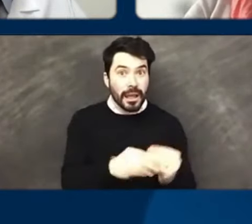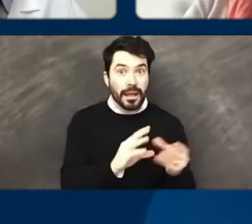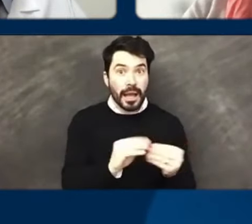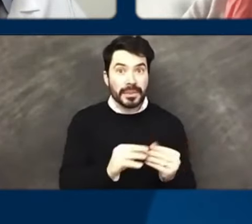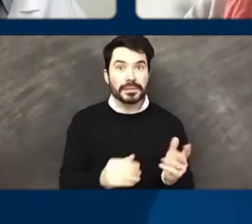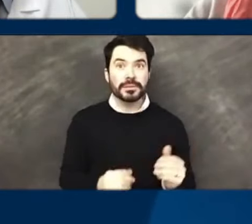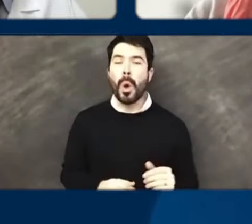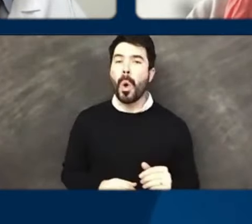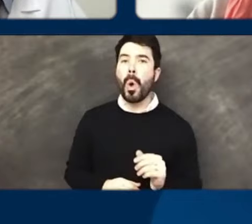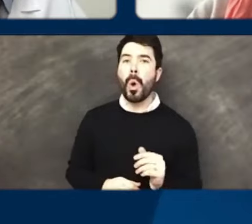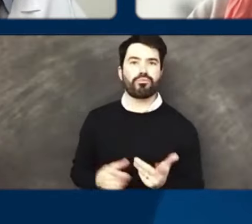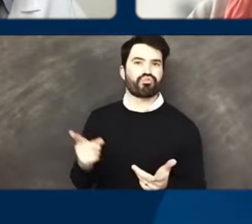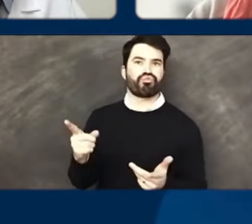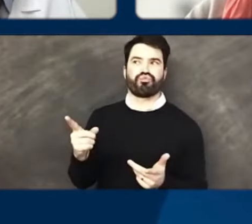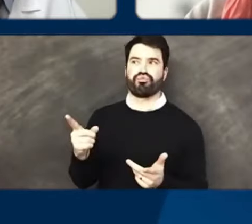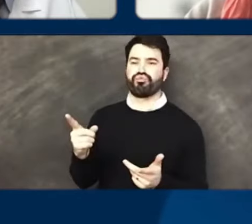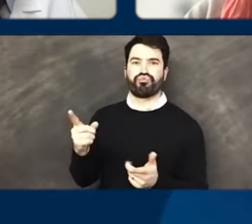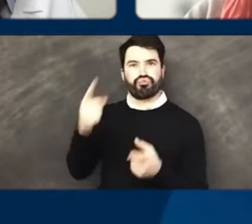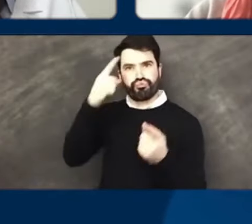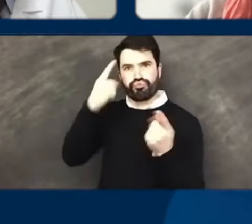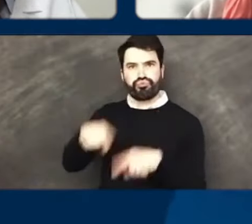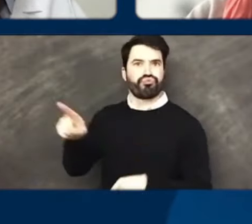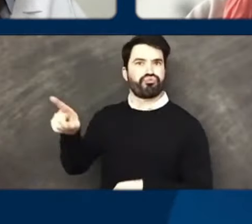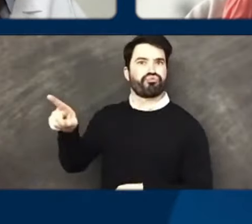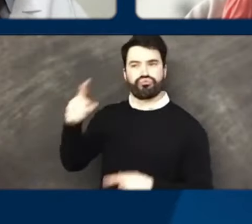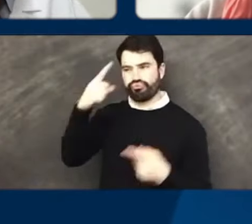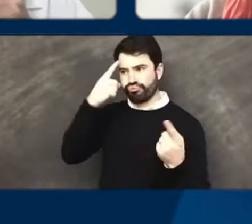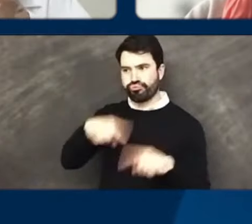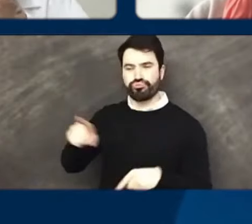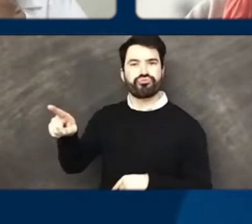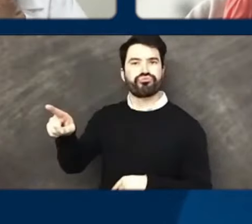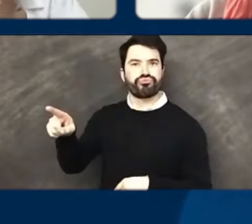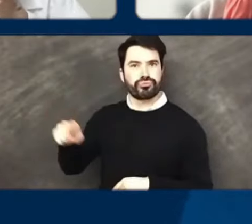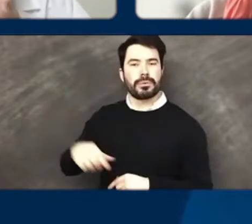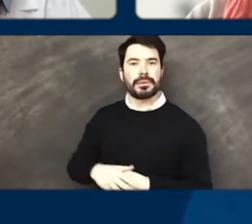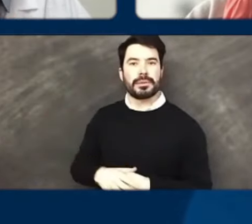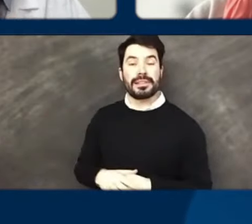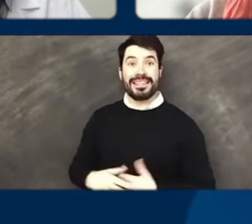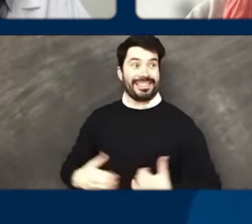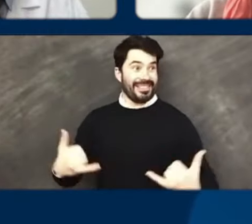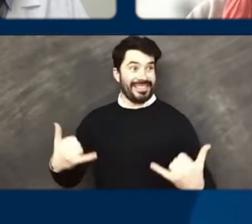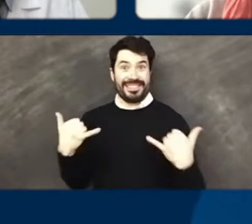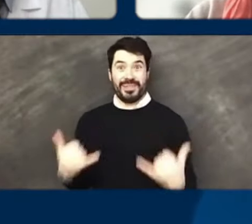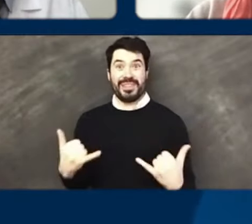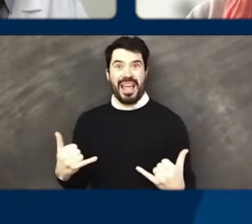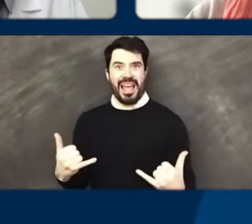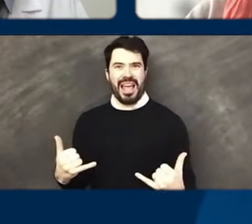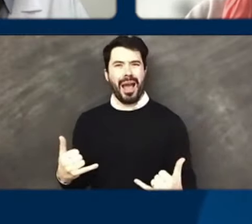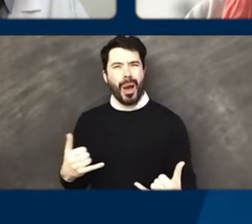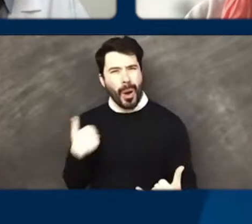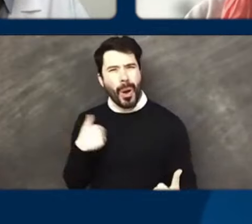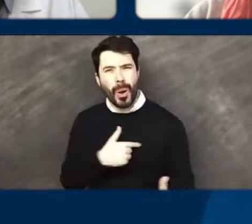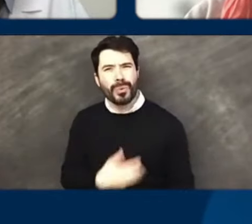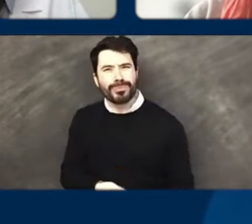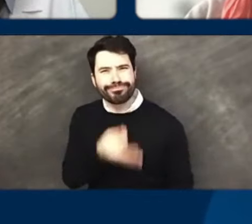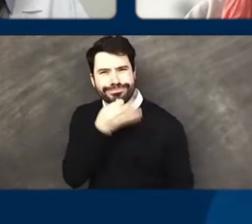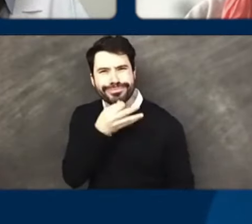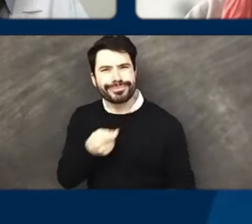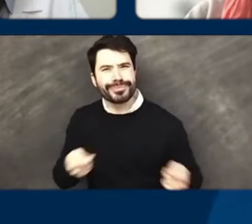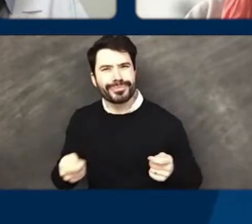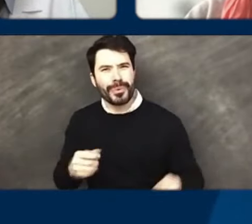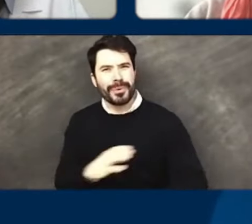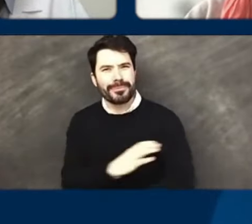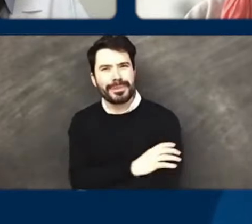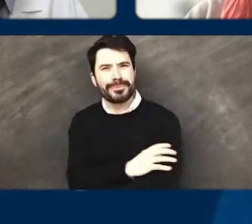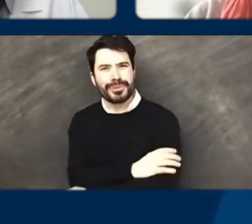I would just echo what John said. In this day and age, we can control blood pressure. We have the tools. We just need to be willing